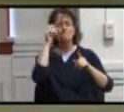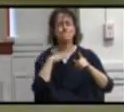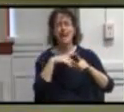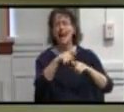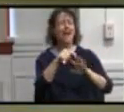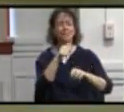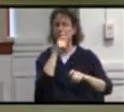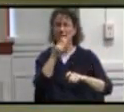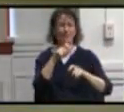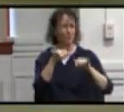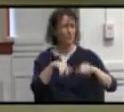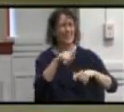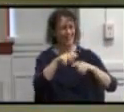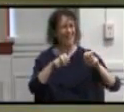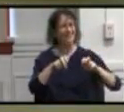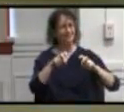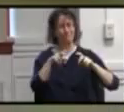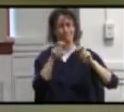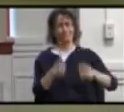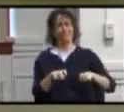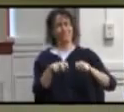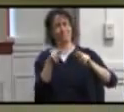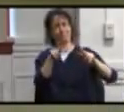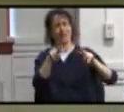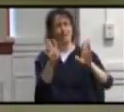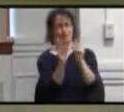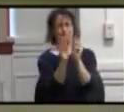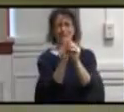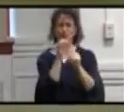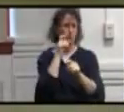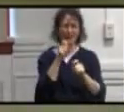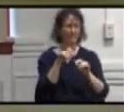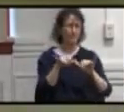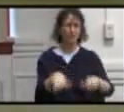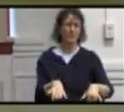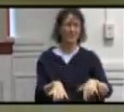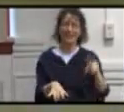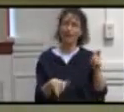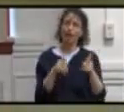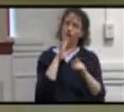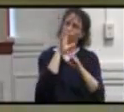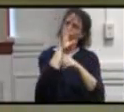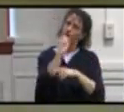It's such a good show. Yeah. Well, it's just TV. The guys are funny, so.